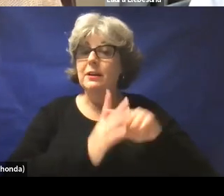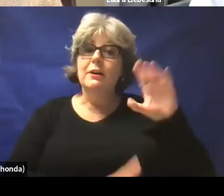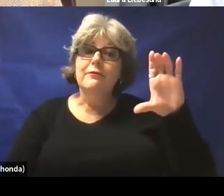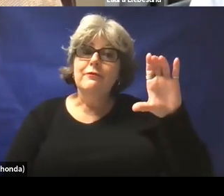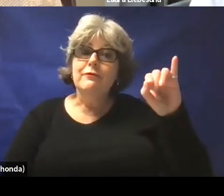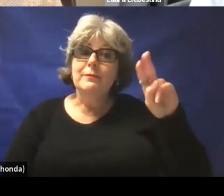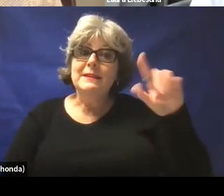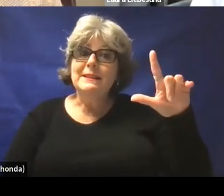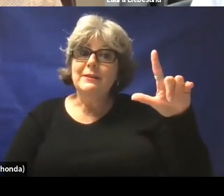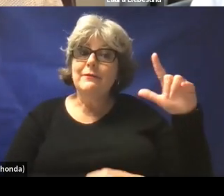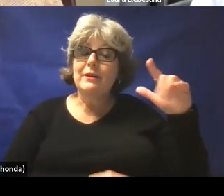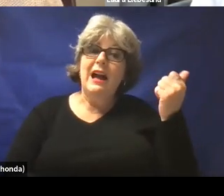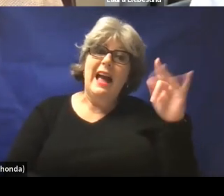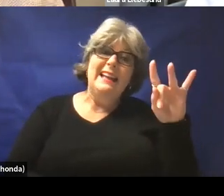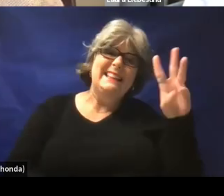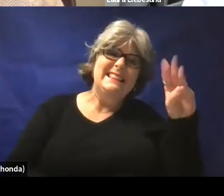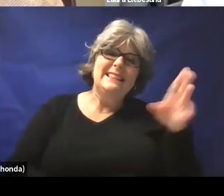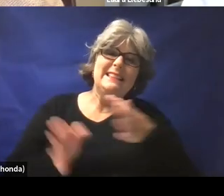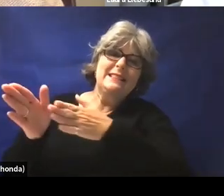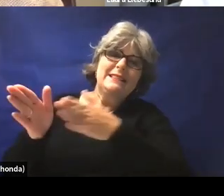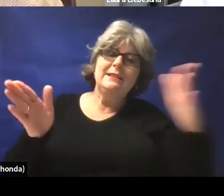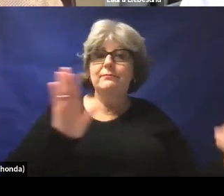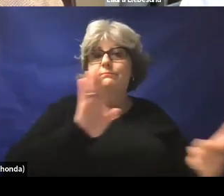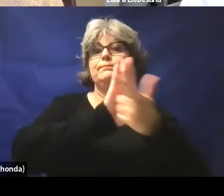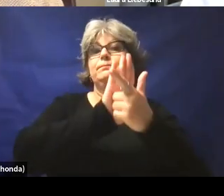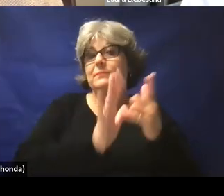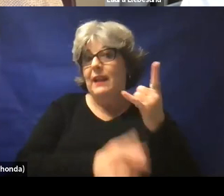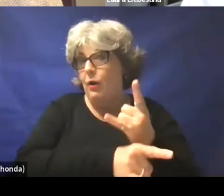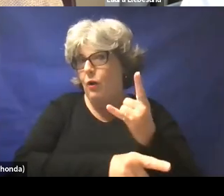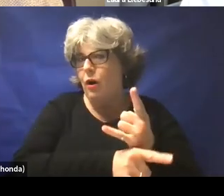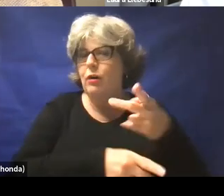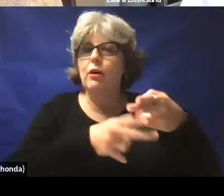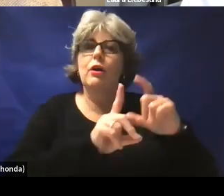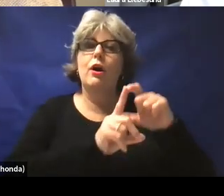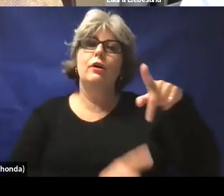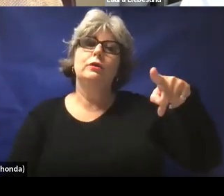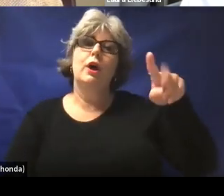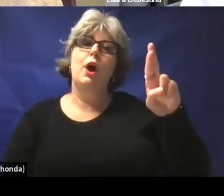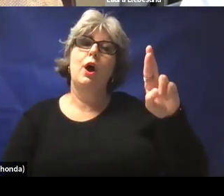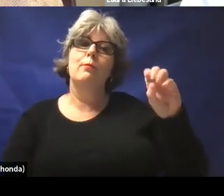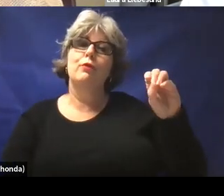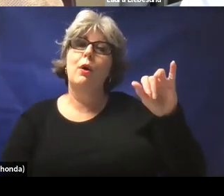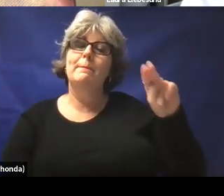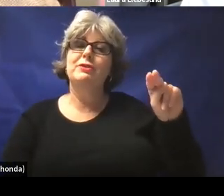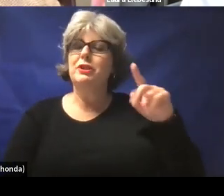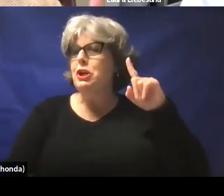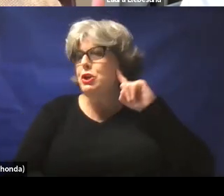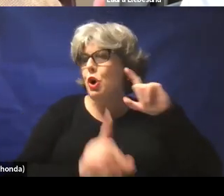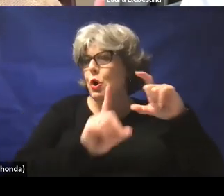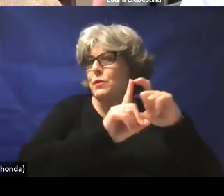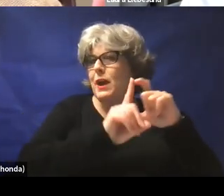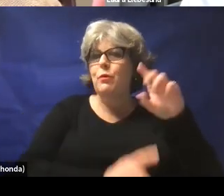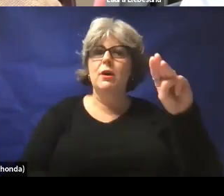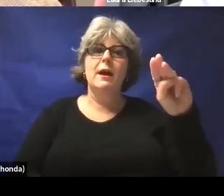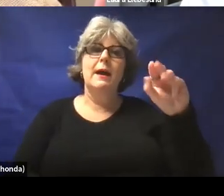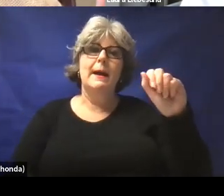War, the 1860s, up until Prohibition. And the term mixologist, you know, you bandy that around today, and I think